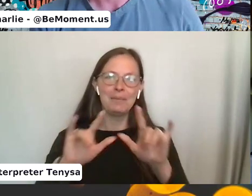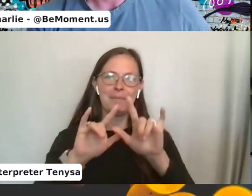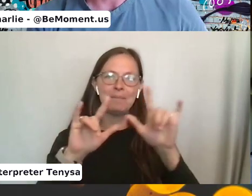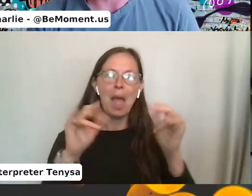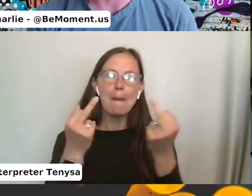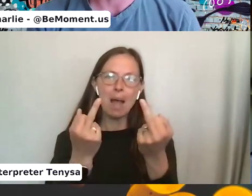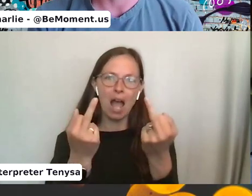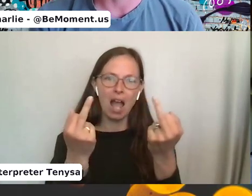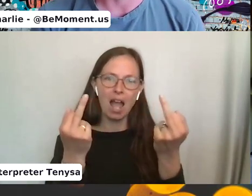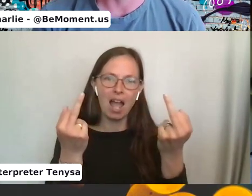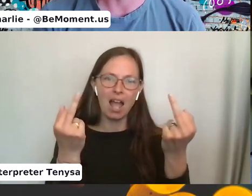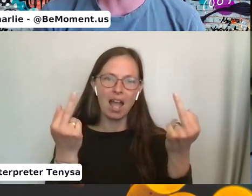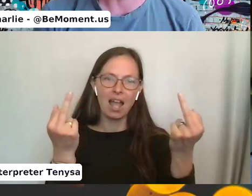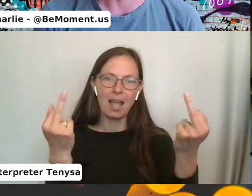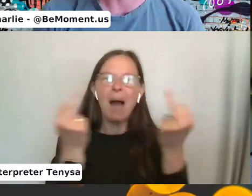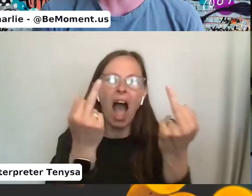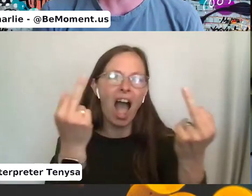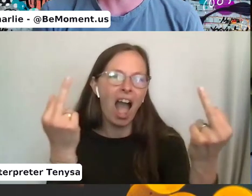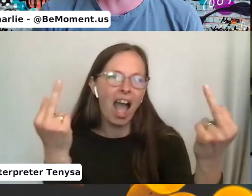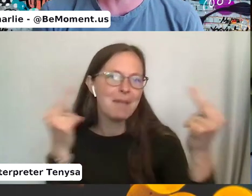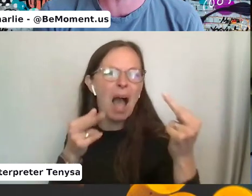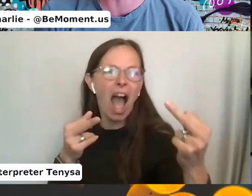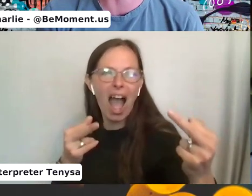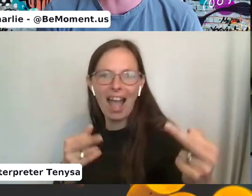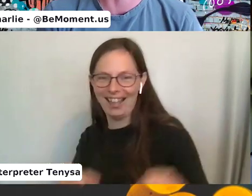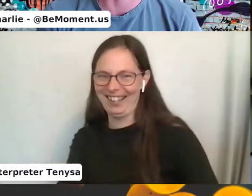to them what she had to just go through. Yes.